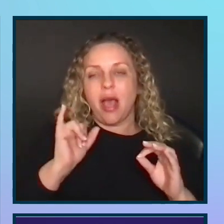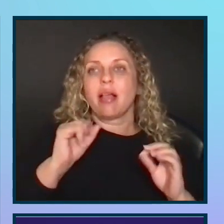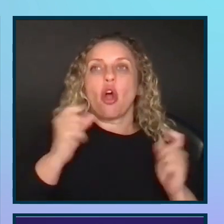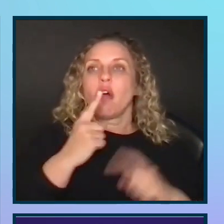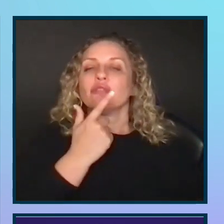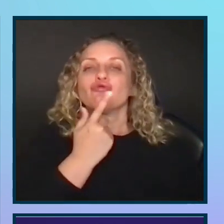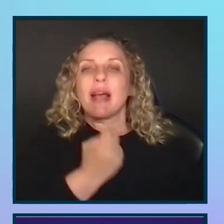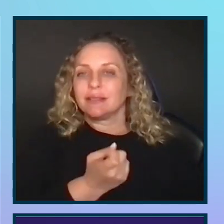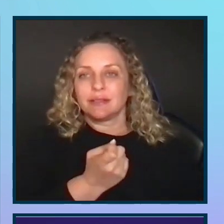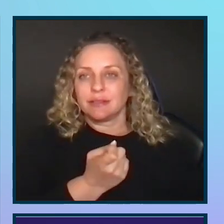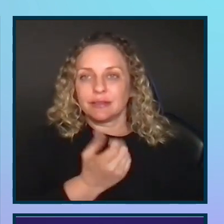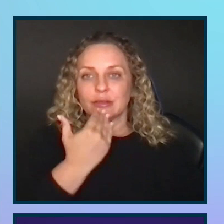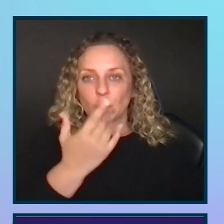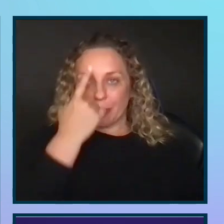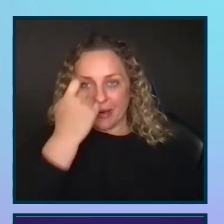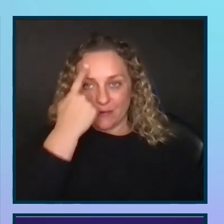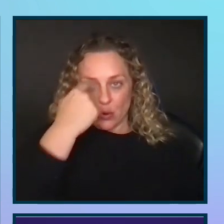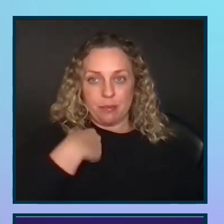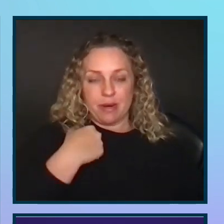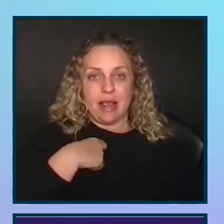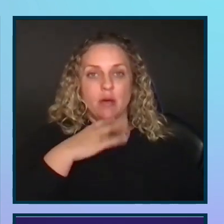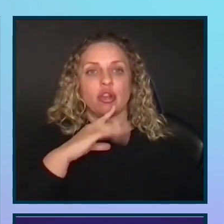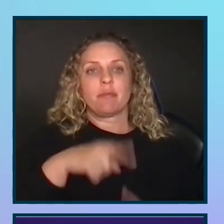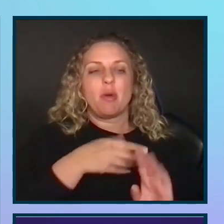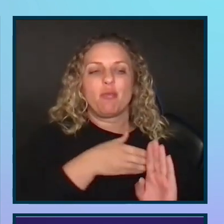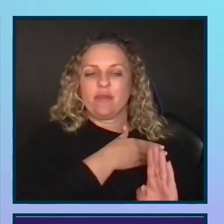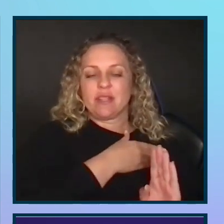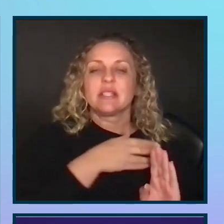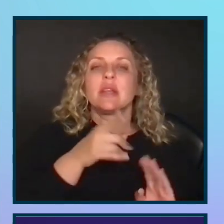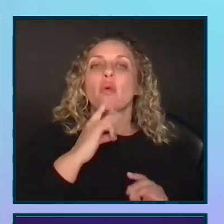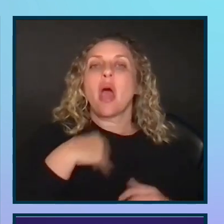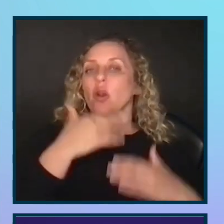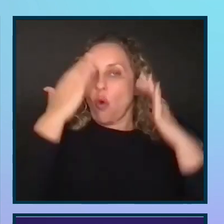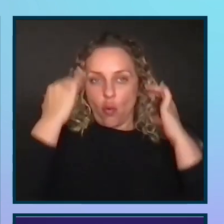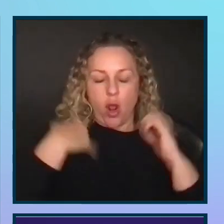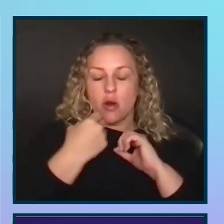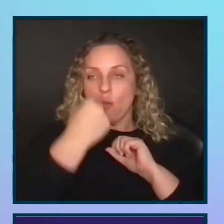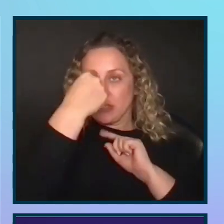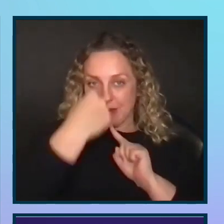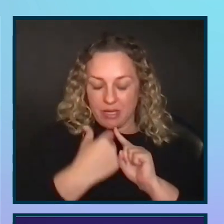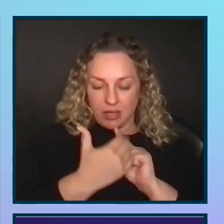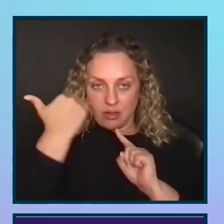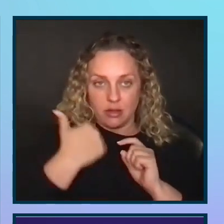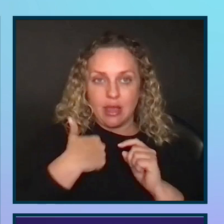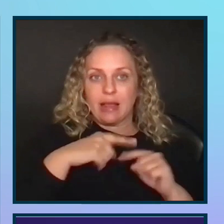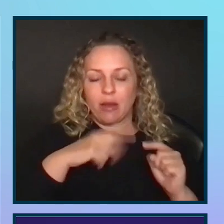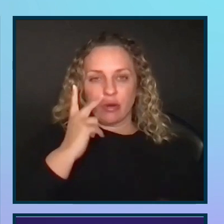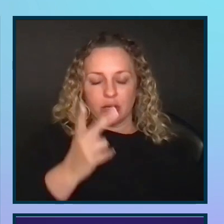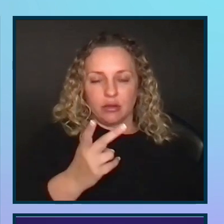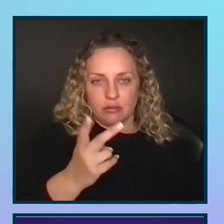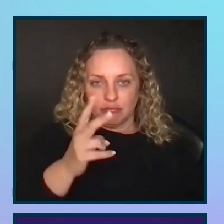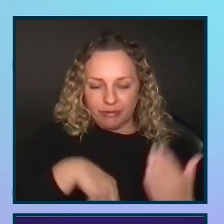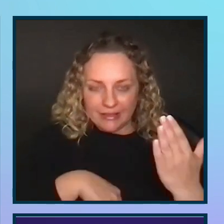red. It's good because for me, like I was talking about previously, when I get overwhelmed and overstimulated, sometimes I can't read.